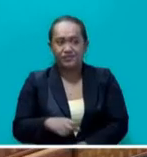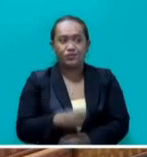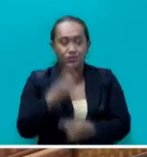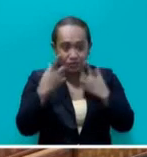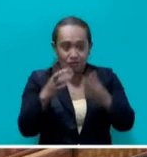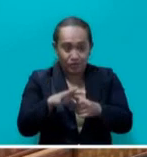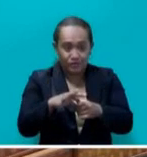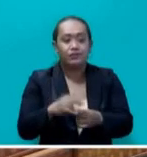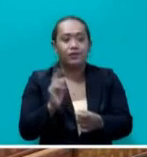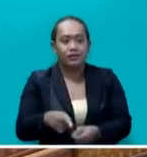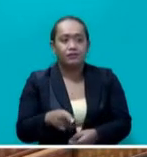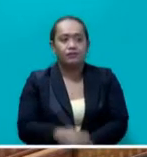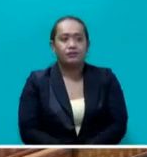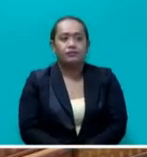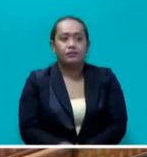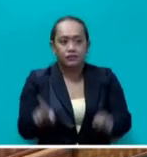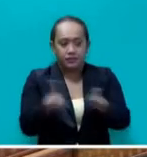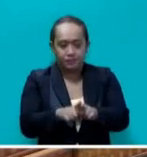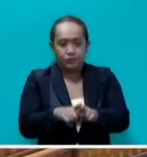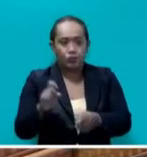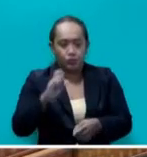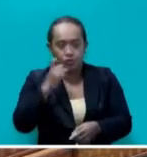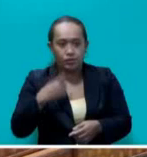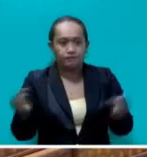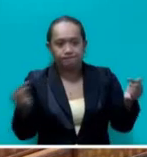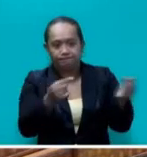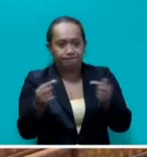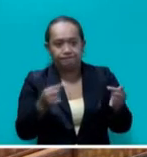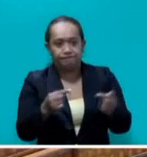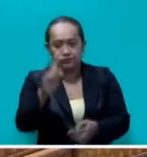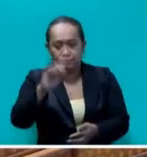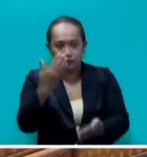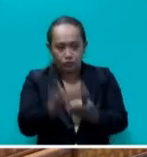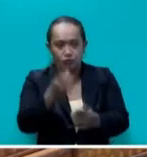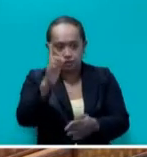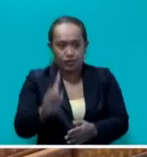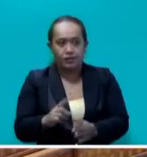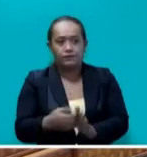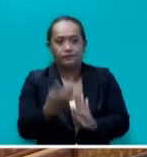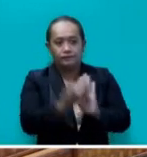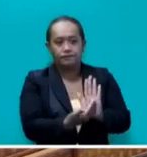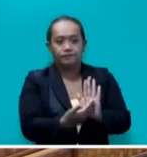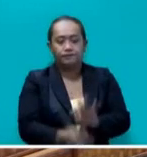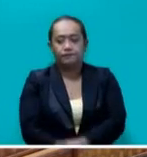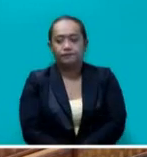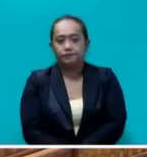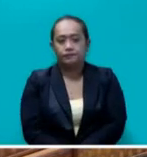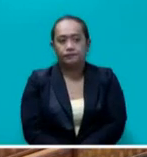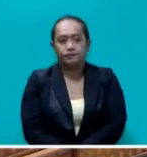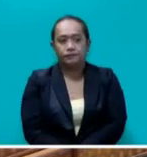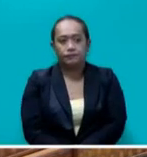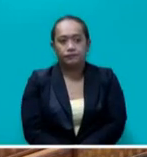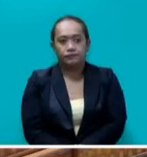being put on today's table. I hope I made